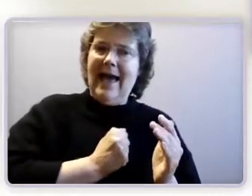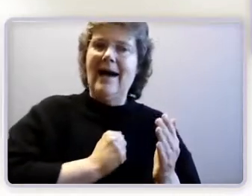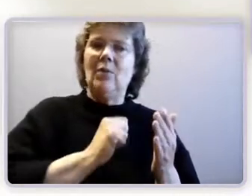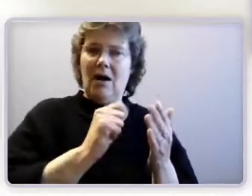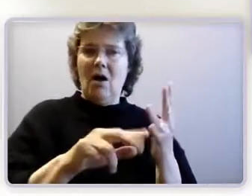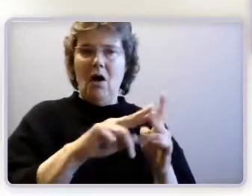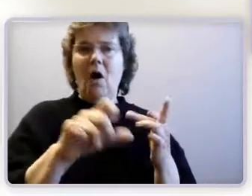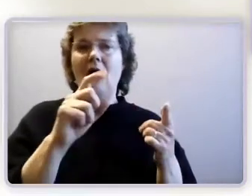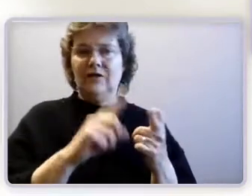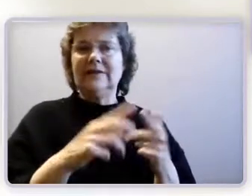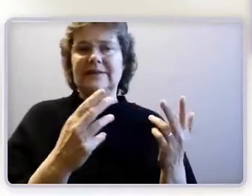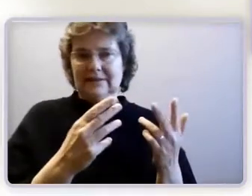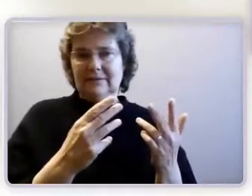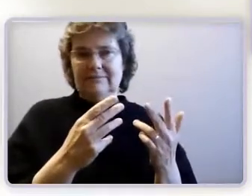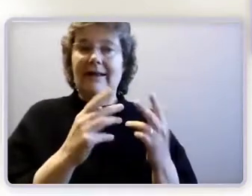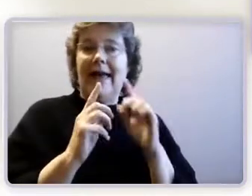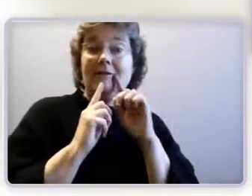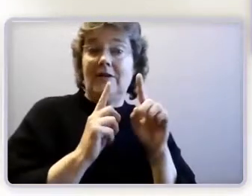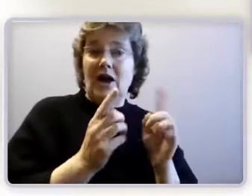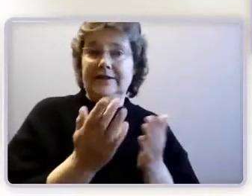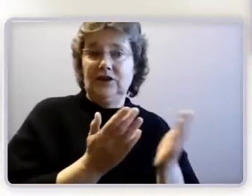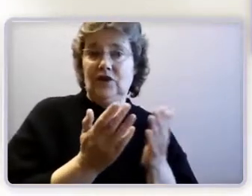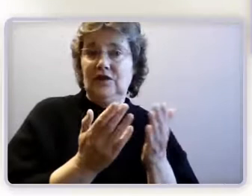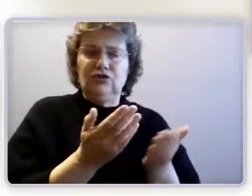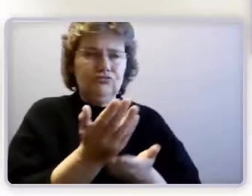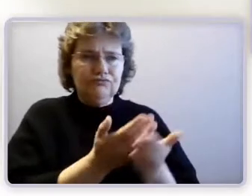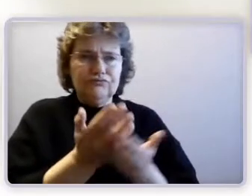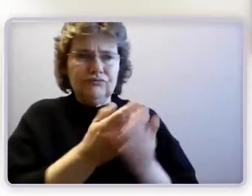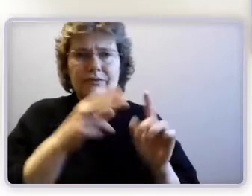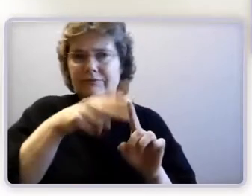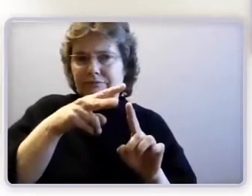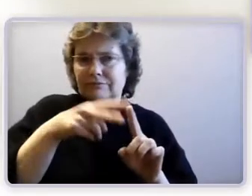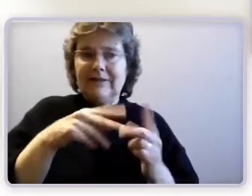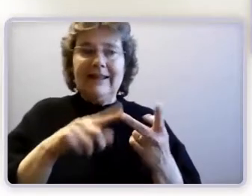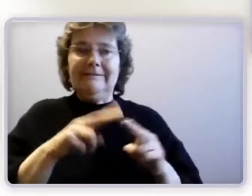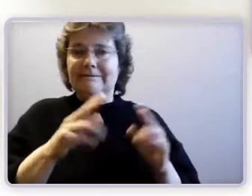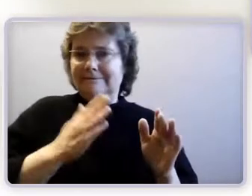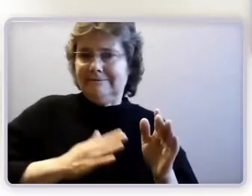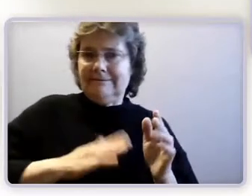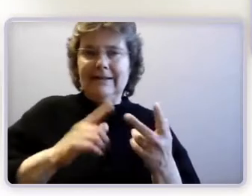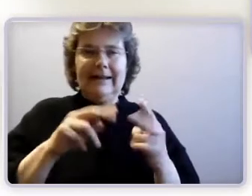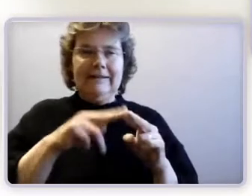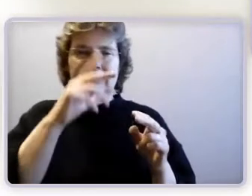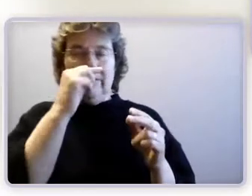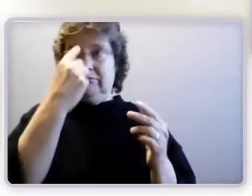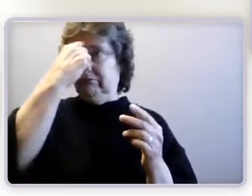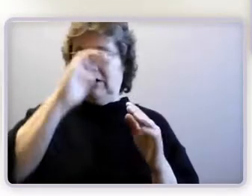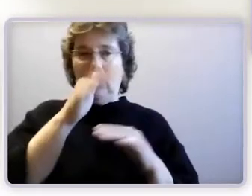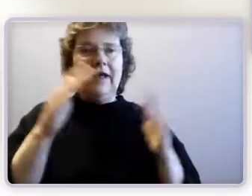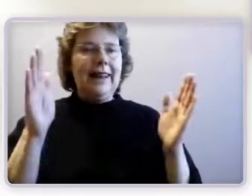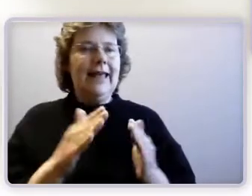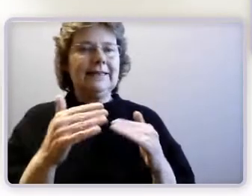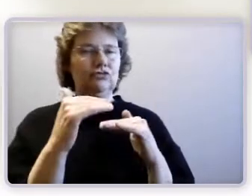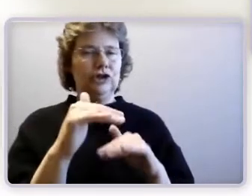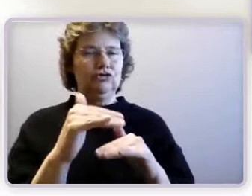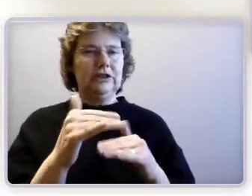the application, why it's needed, and whether there are any less restrictive alternatives that you can consider. If and when